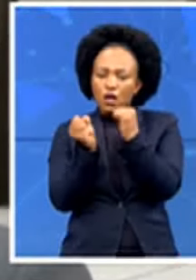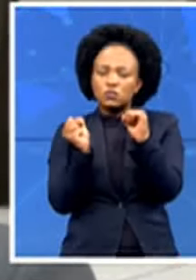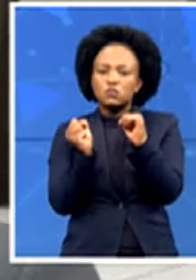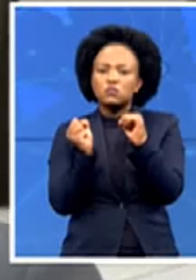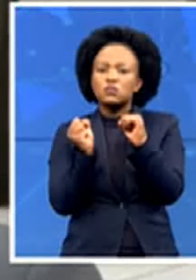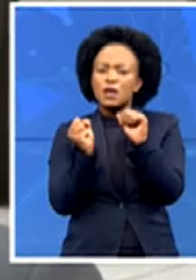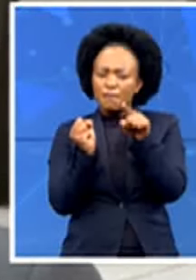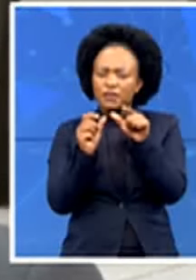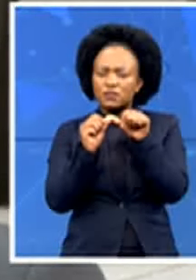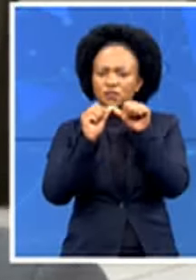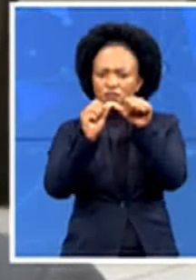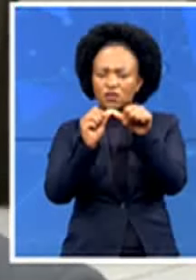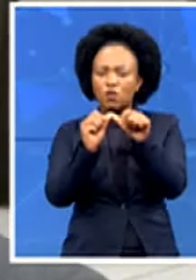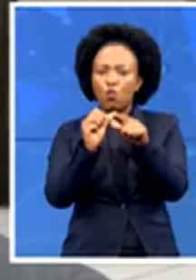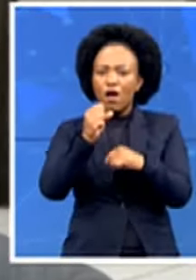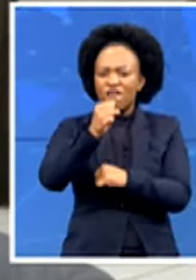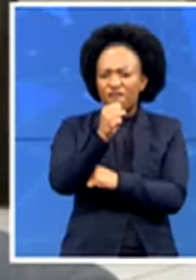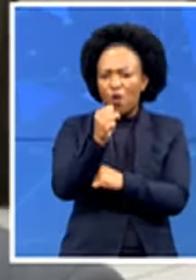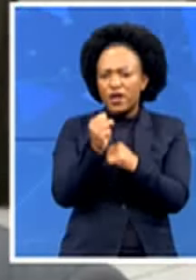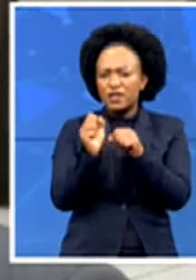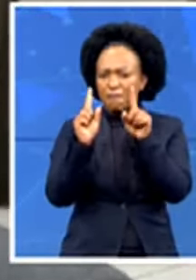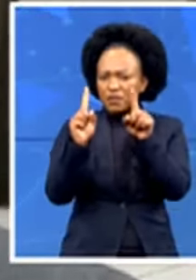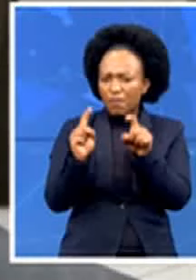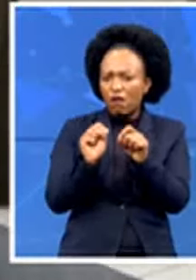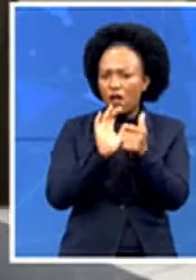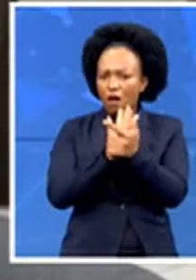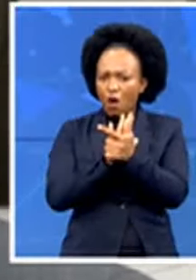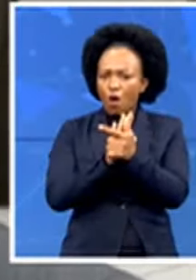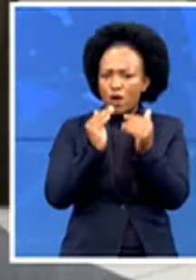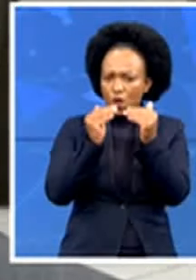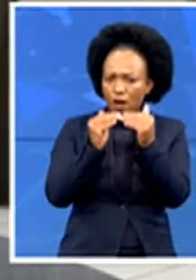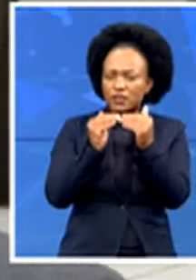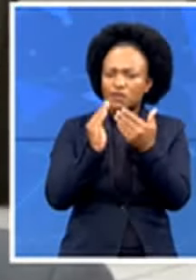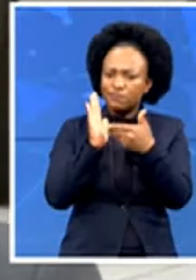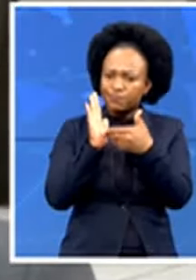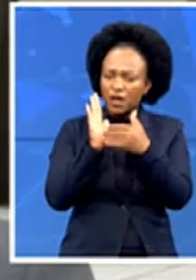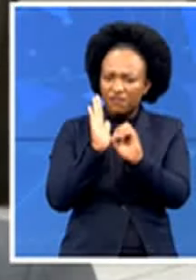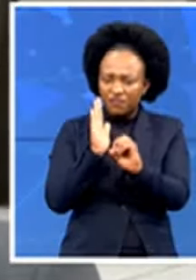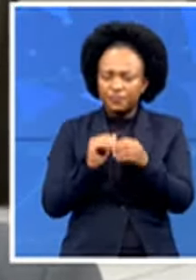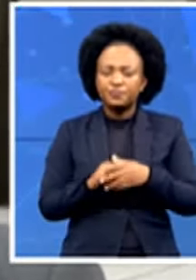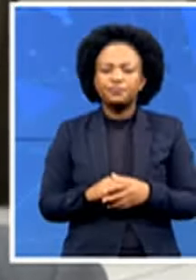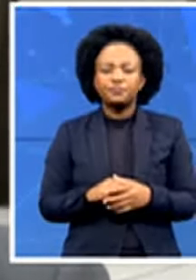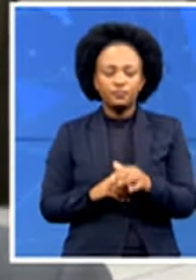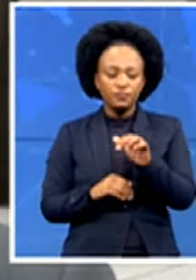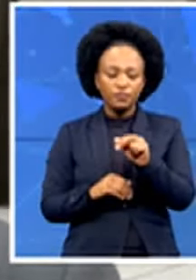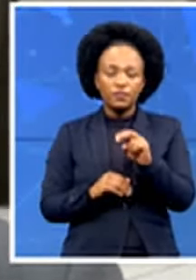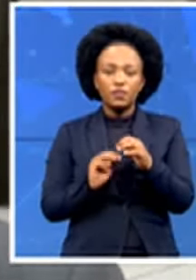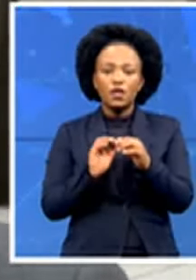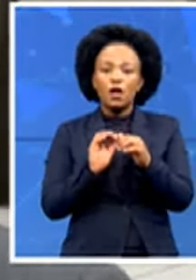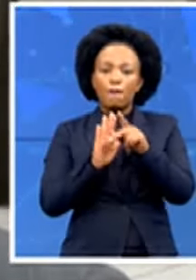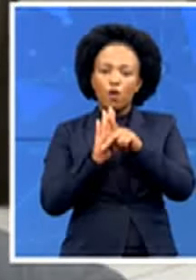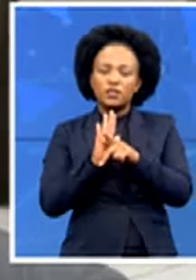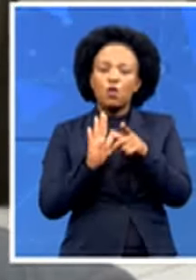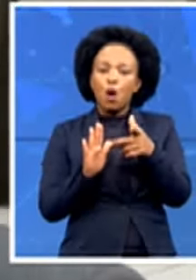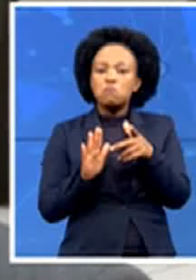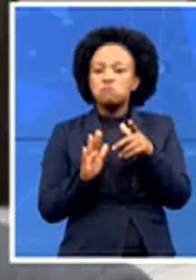foundational principles of the rule of law and equality before it. It is the ANC's policy of cadre deployment that has allowed and facilitated this. And